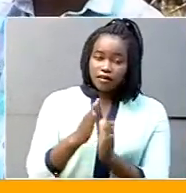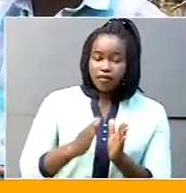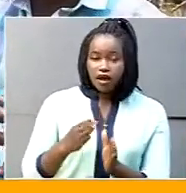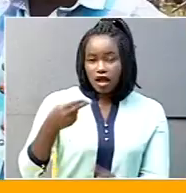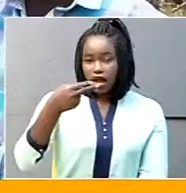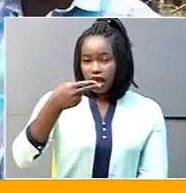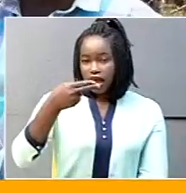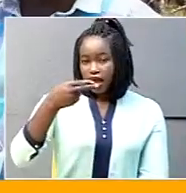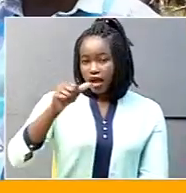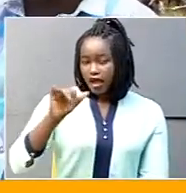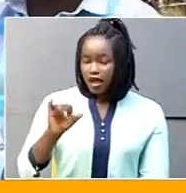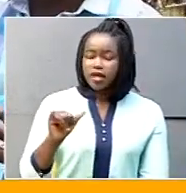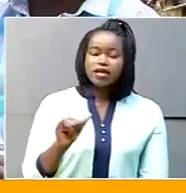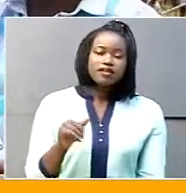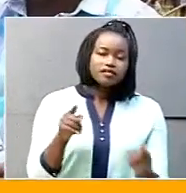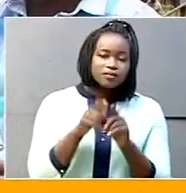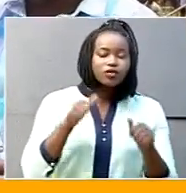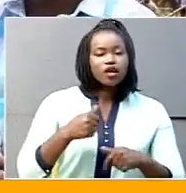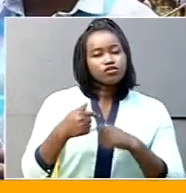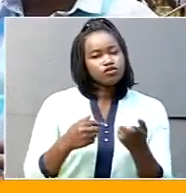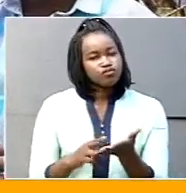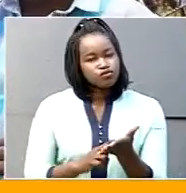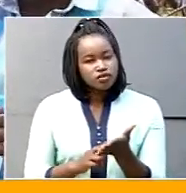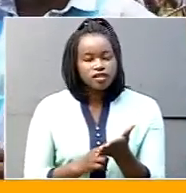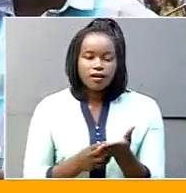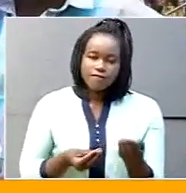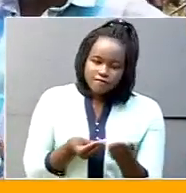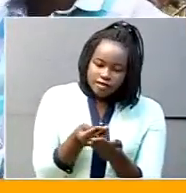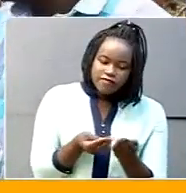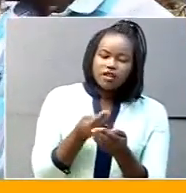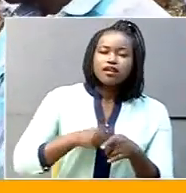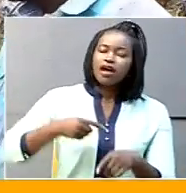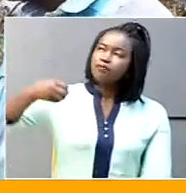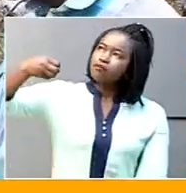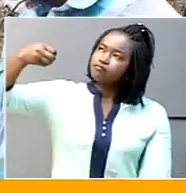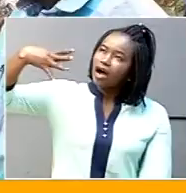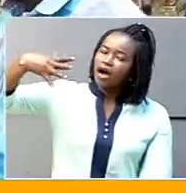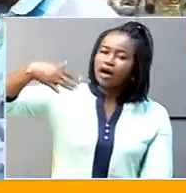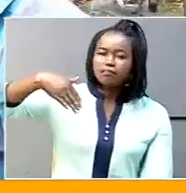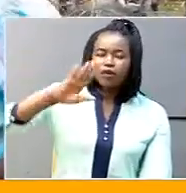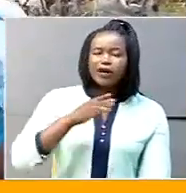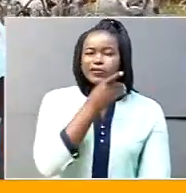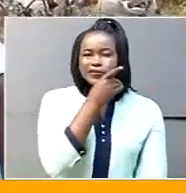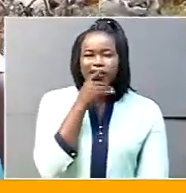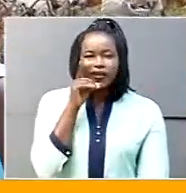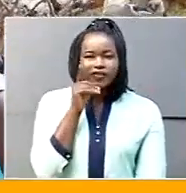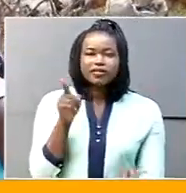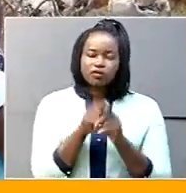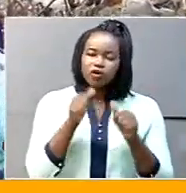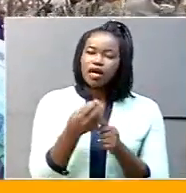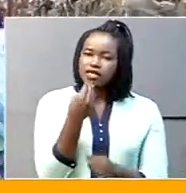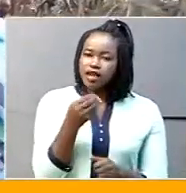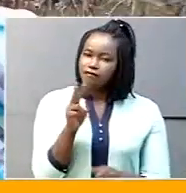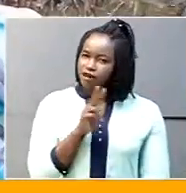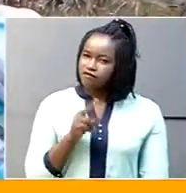you can still use that hay for feeding animals during dry season. And this is exactly what you're seeing here.